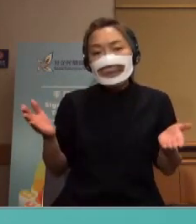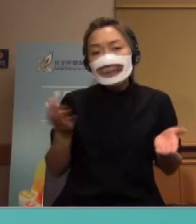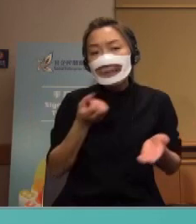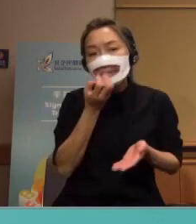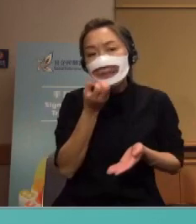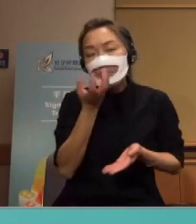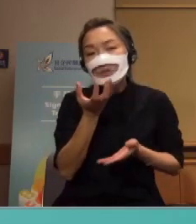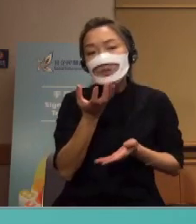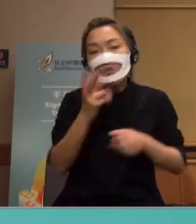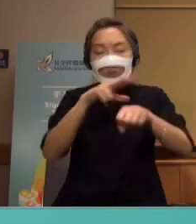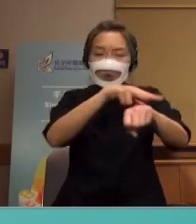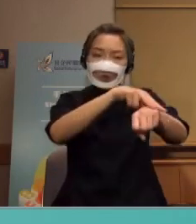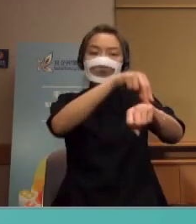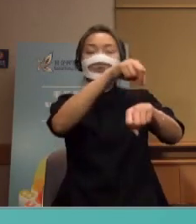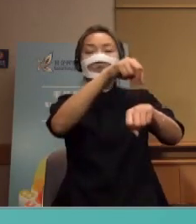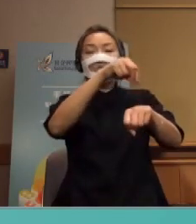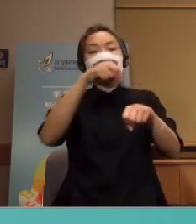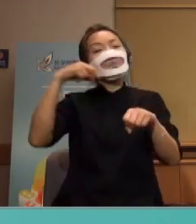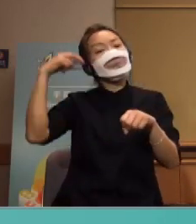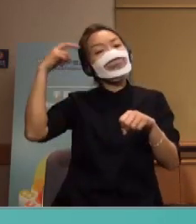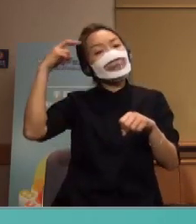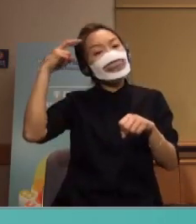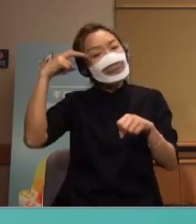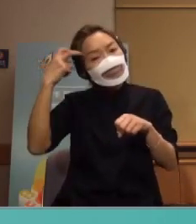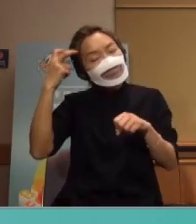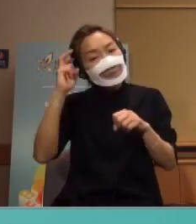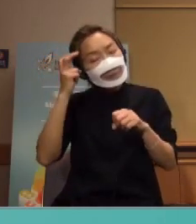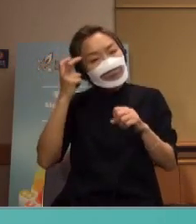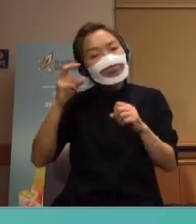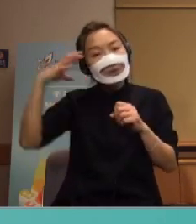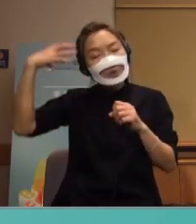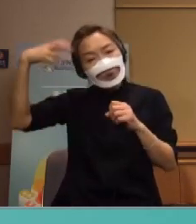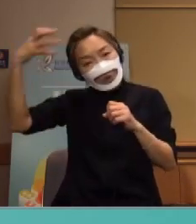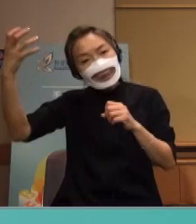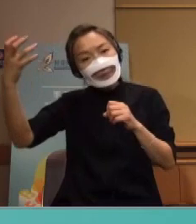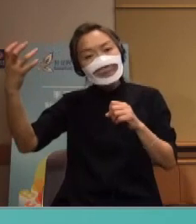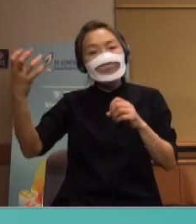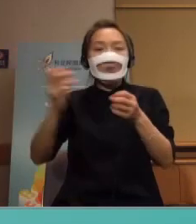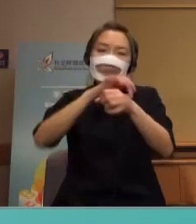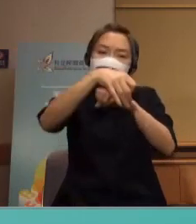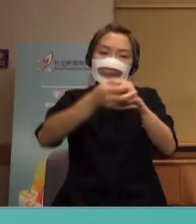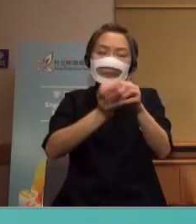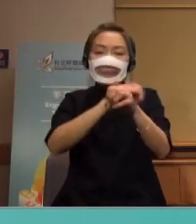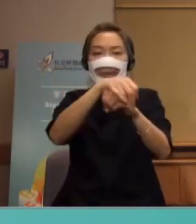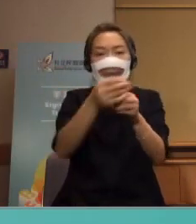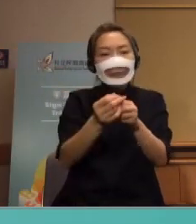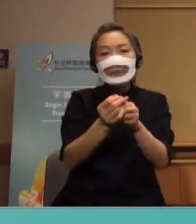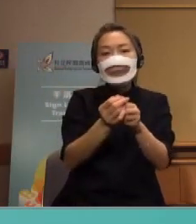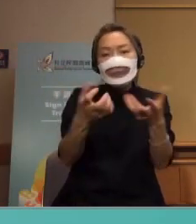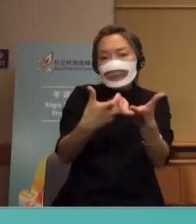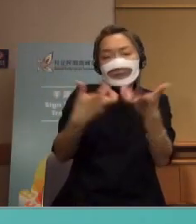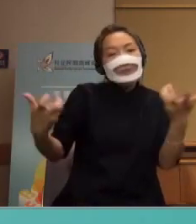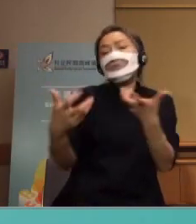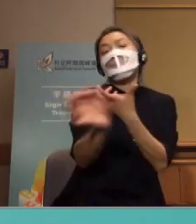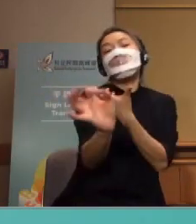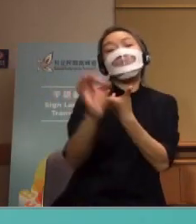well. And I mean, we are in Impact, and we're at an Impact Summit, right? So we're all going to be a little bit more idealistic than your average citizen,